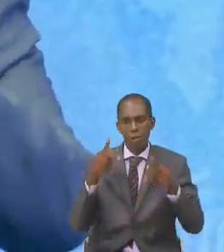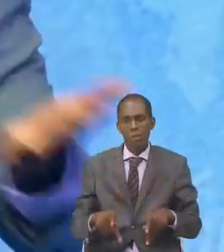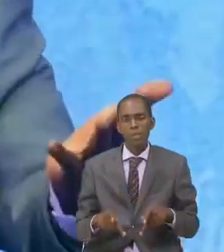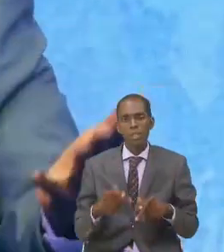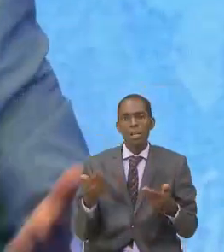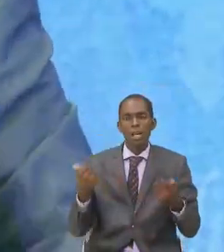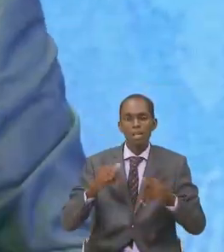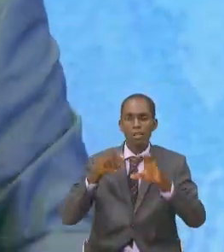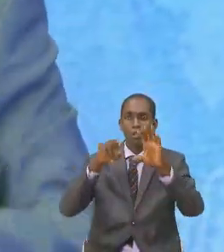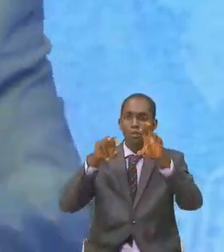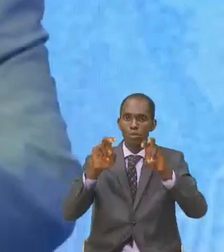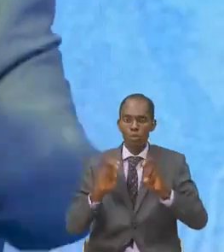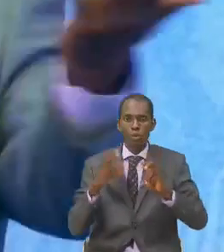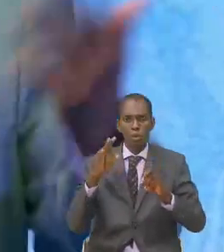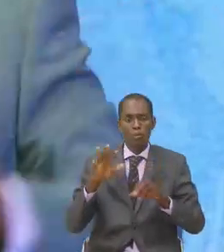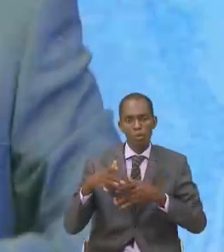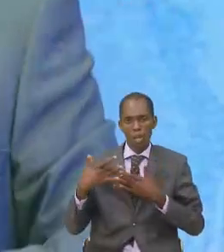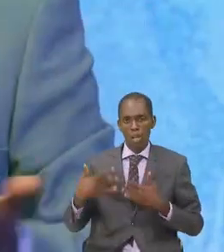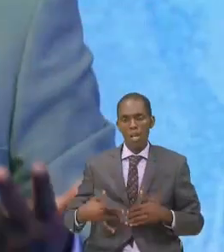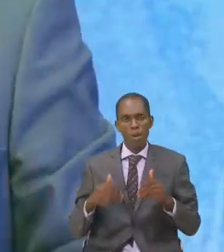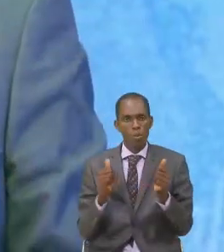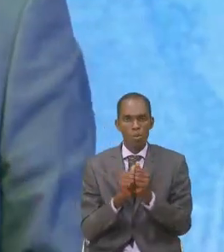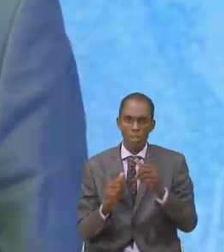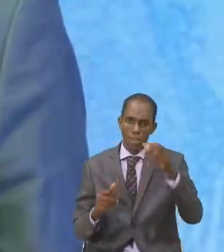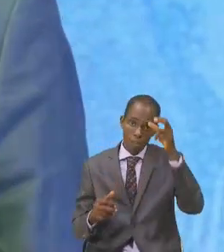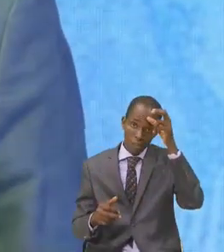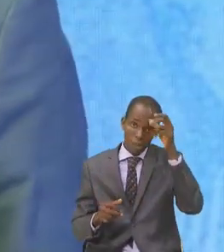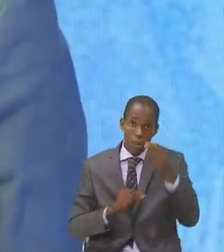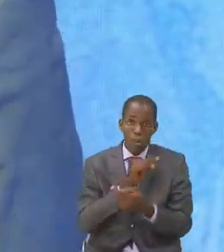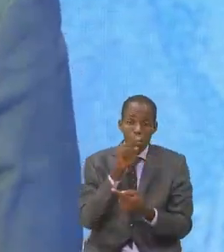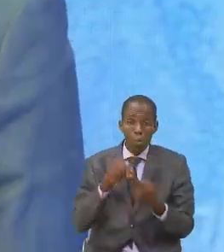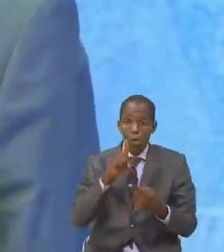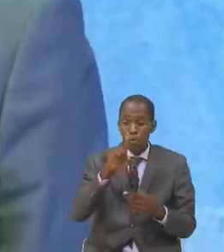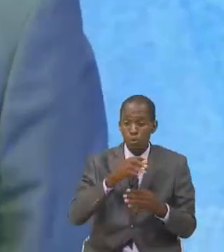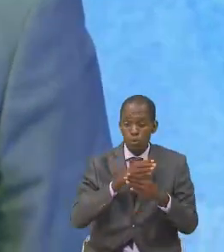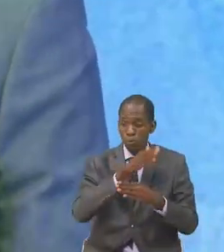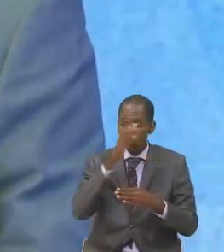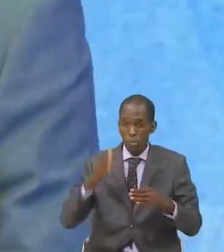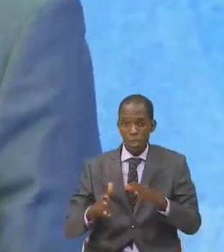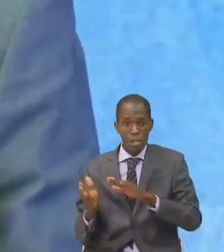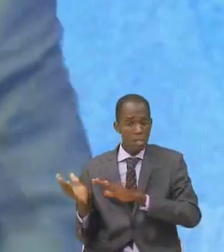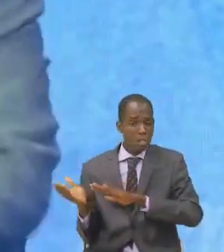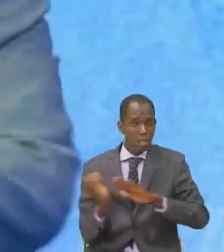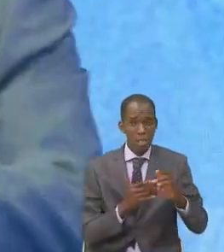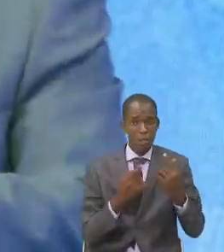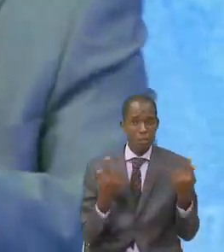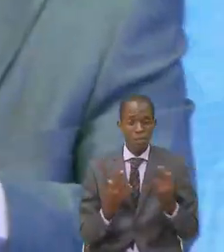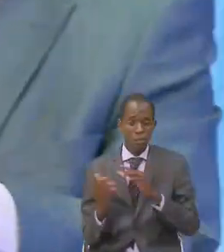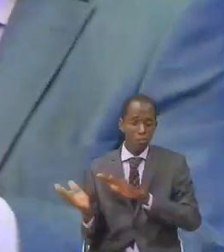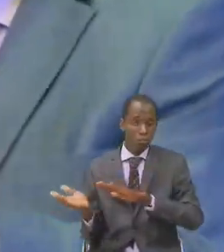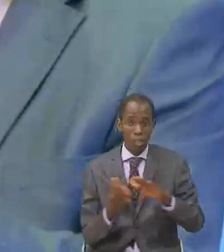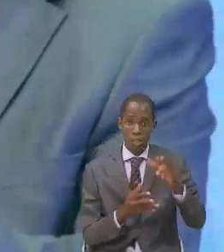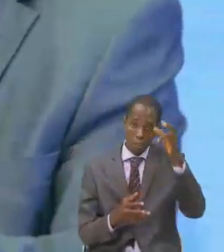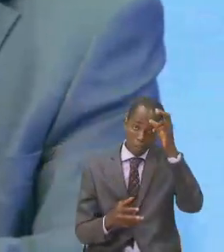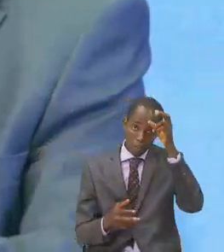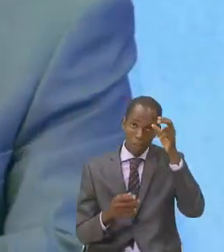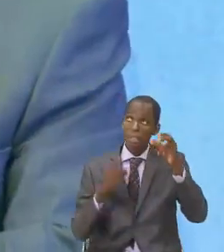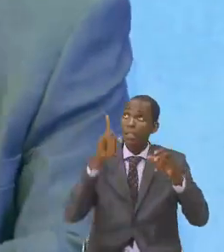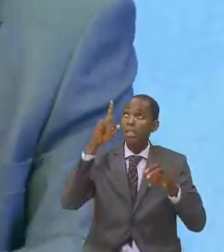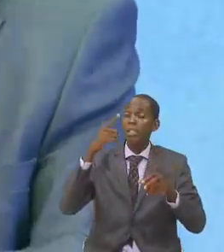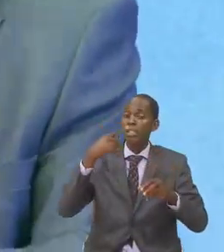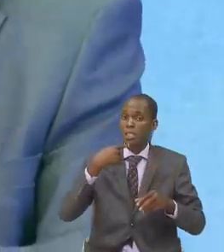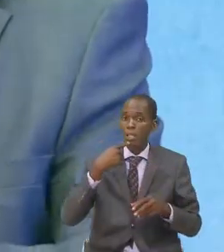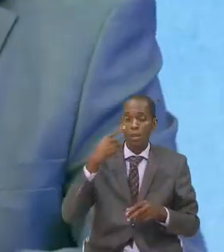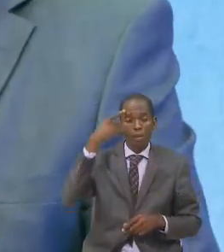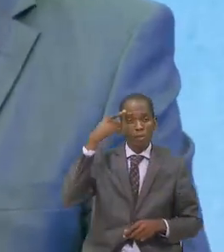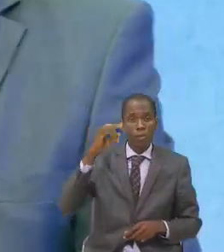not share any seat, he'll not share the throne of your heart with any other person with Satan. When you totally abandon